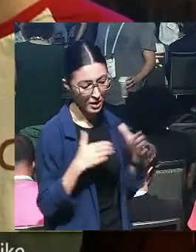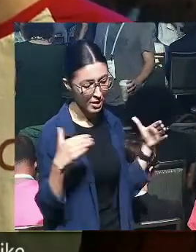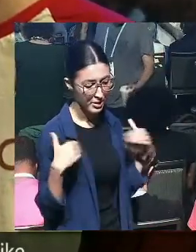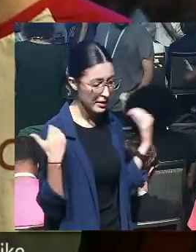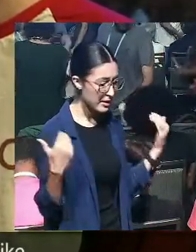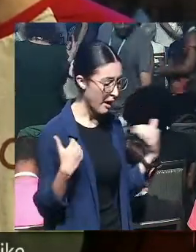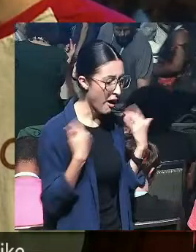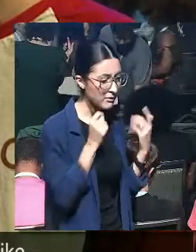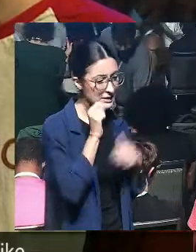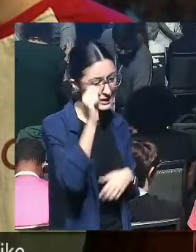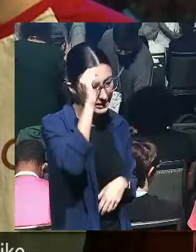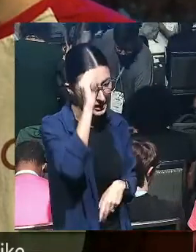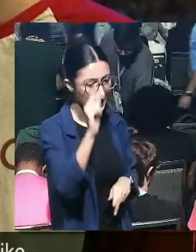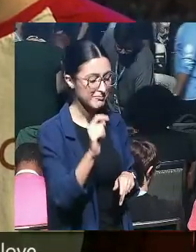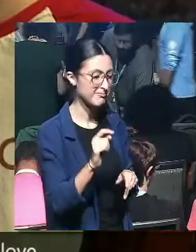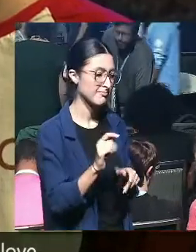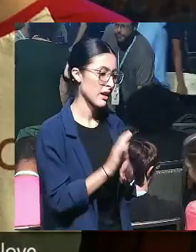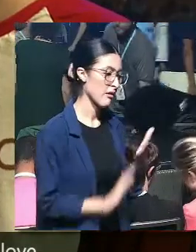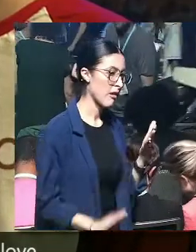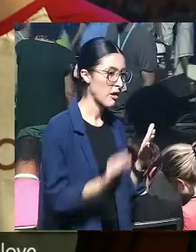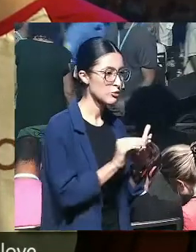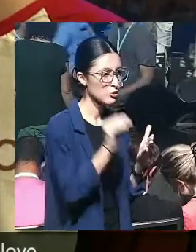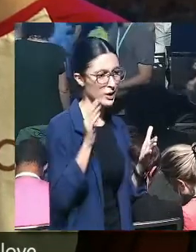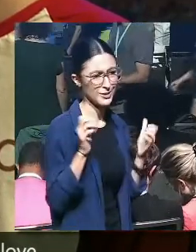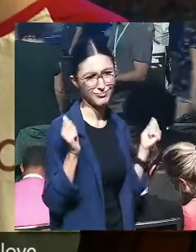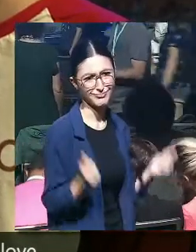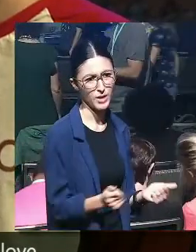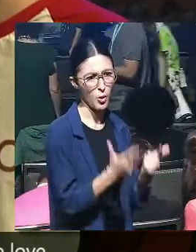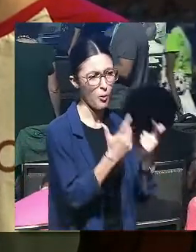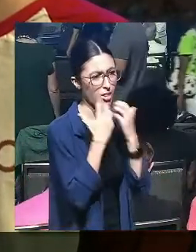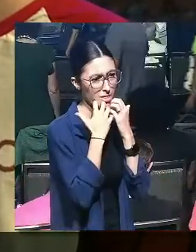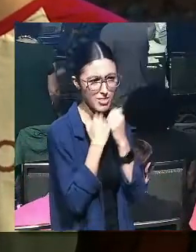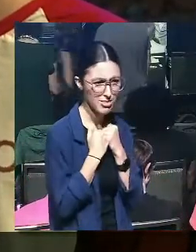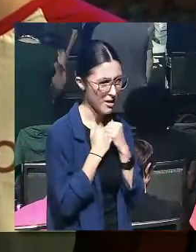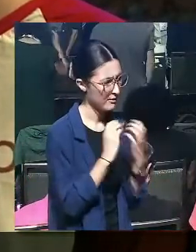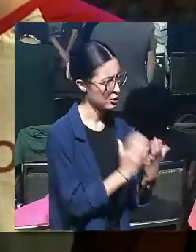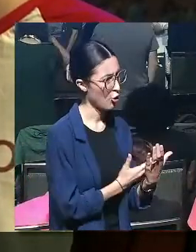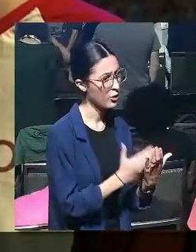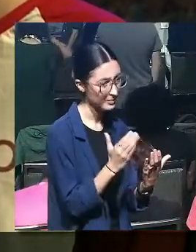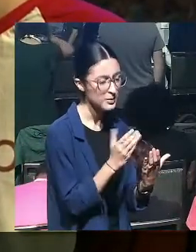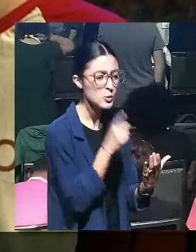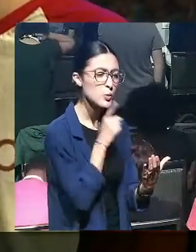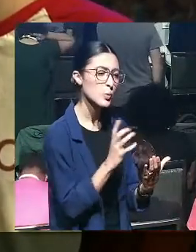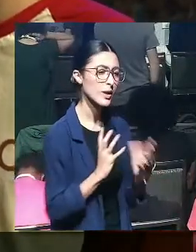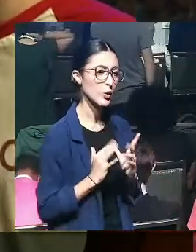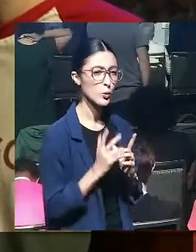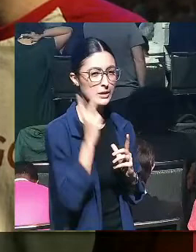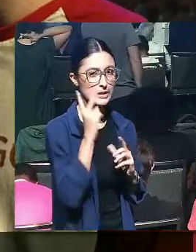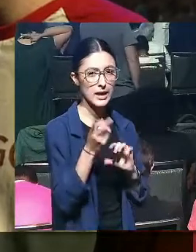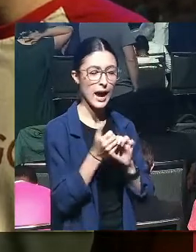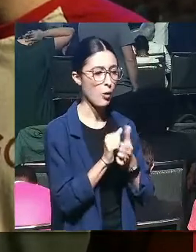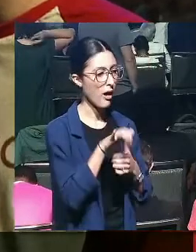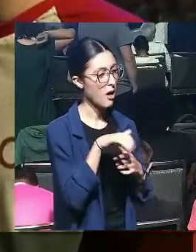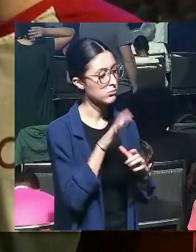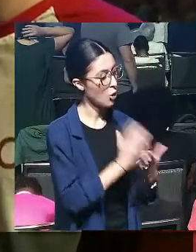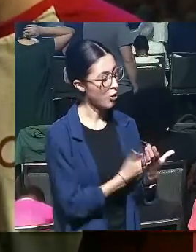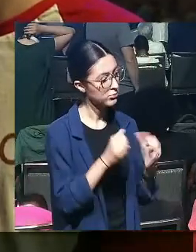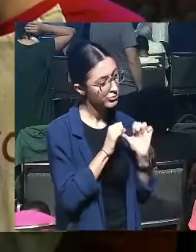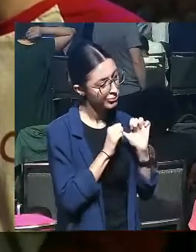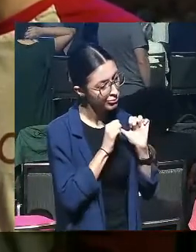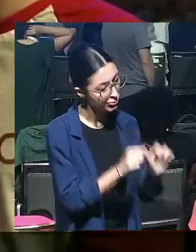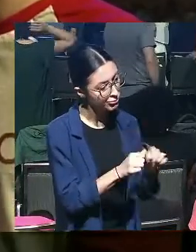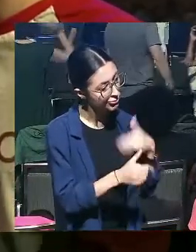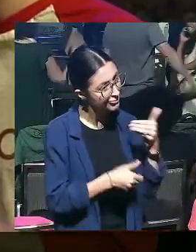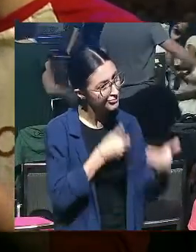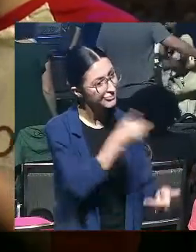love it. The college love it. It's just been cool to see how that lives on to the next generation. Wow. Thanks, Sherwin. And I know that